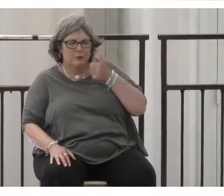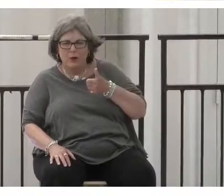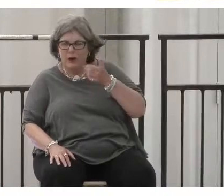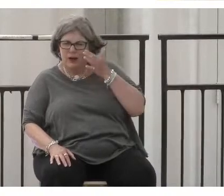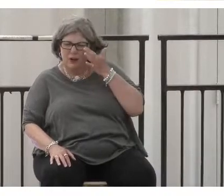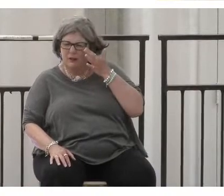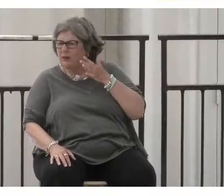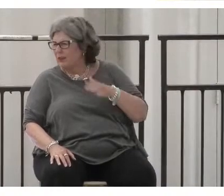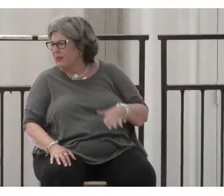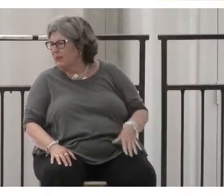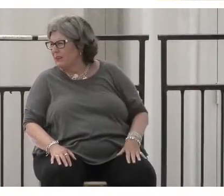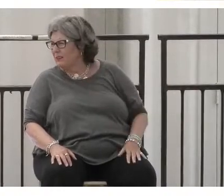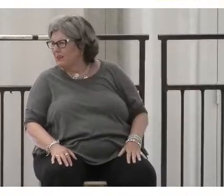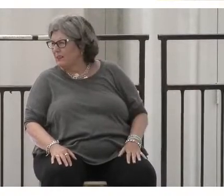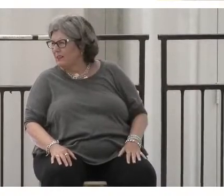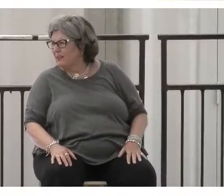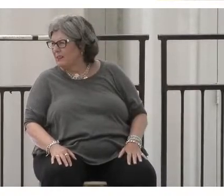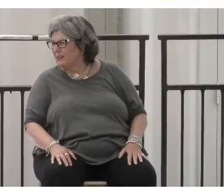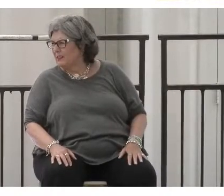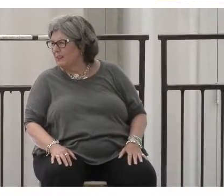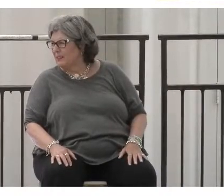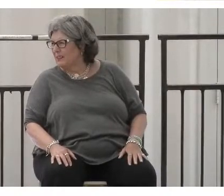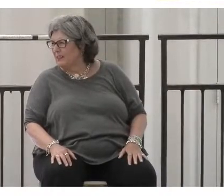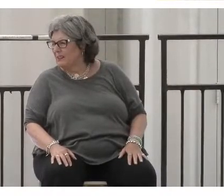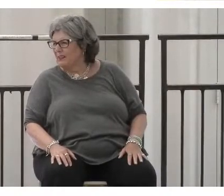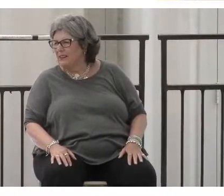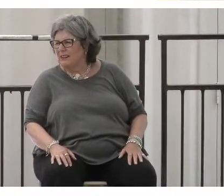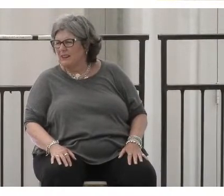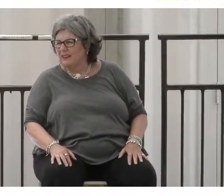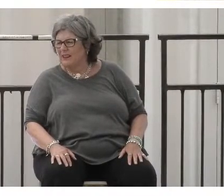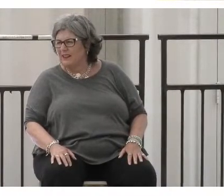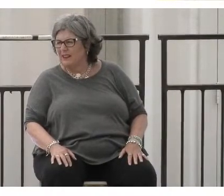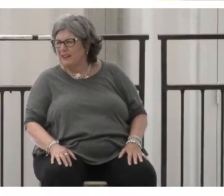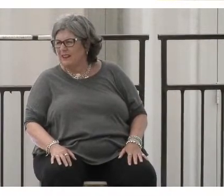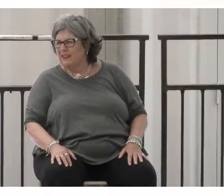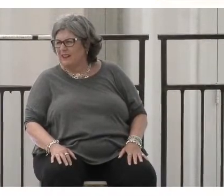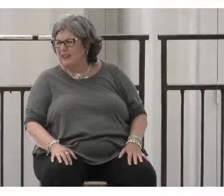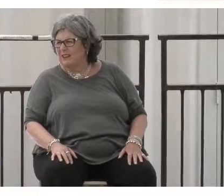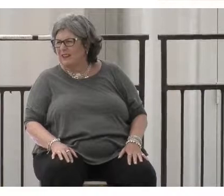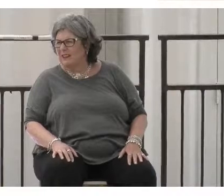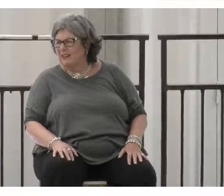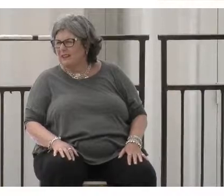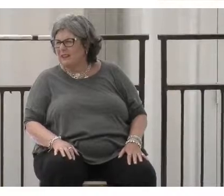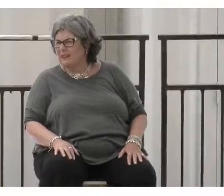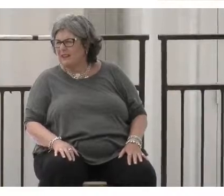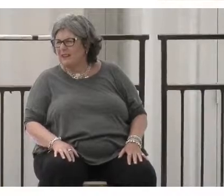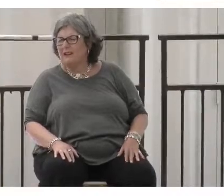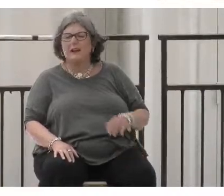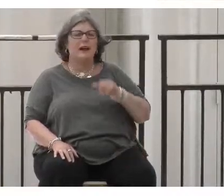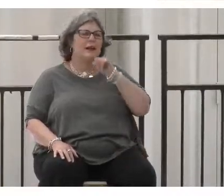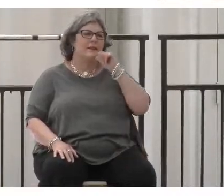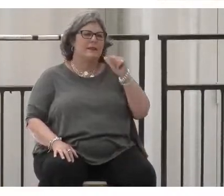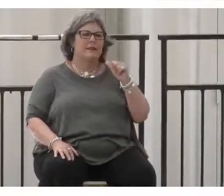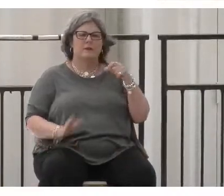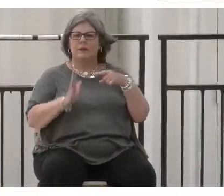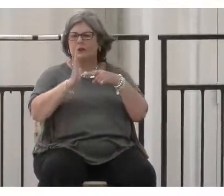setting. We didn't bring it today because there's a rain forecast. And through the VR, we can transport you to the house as well. We can take you to